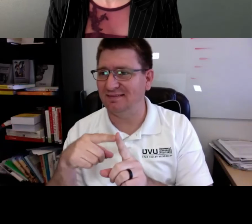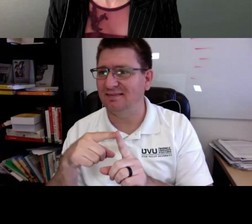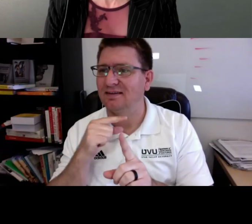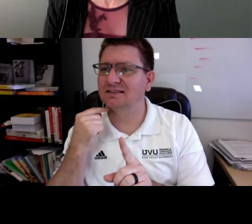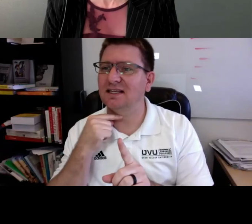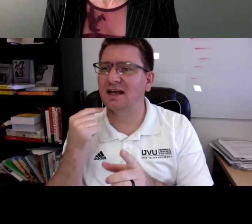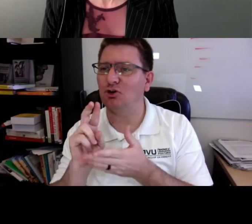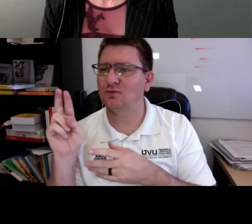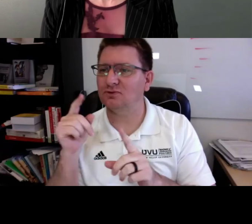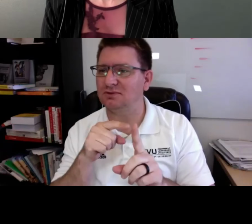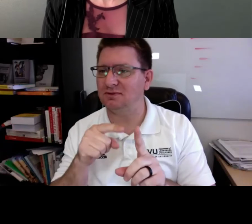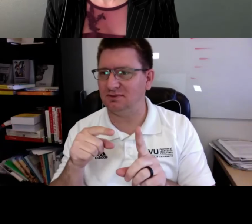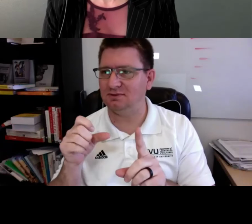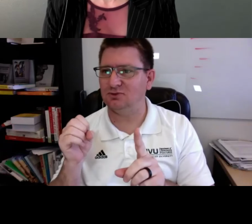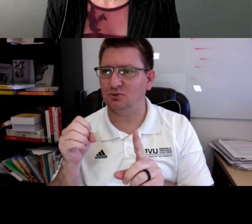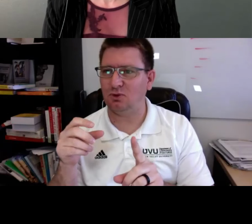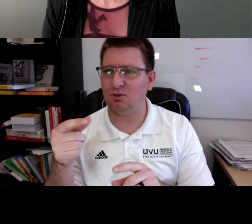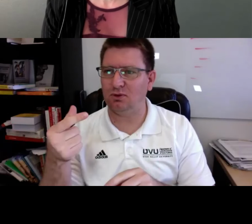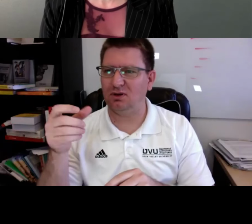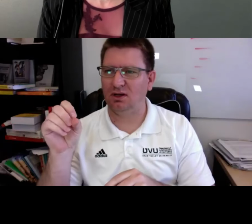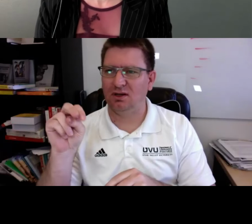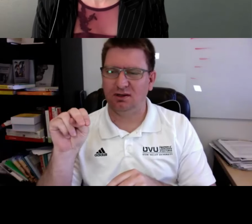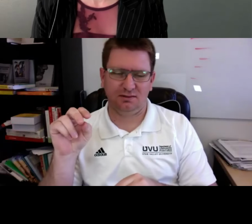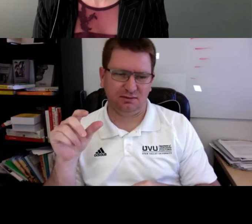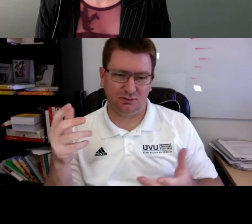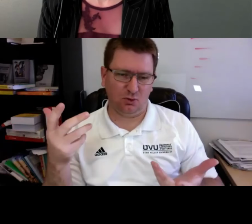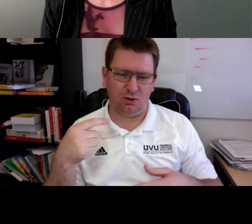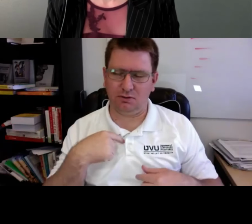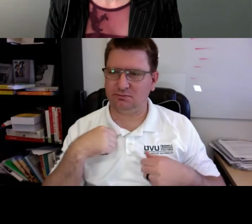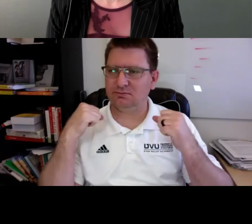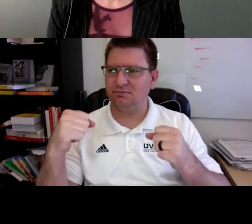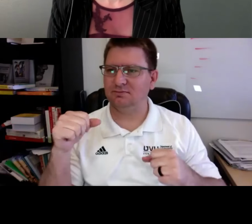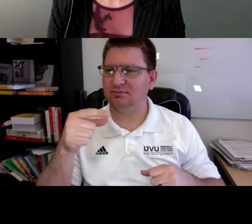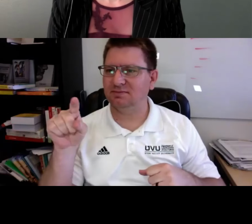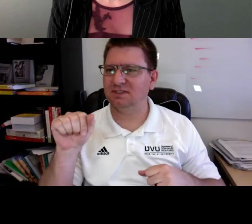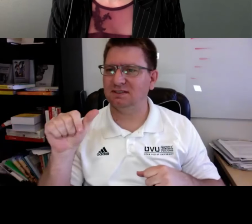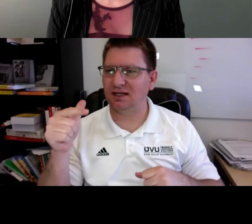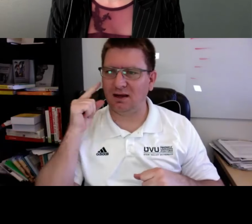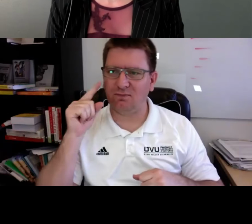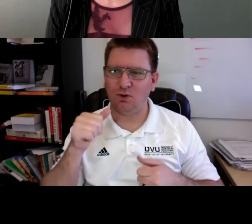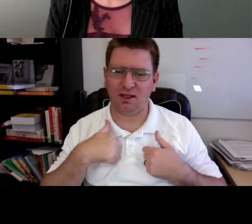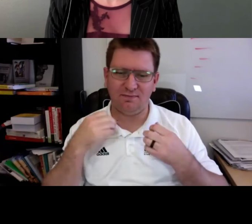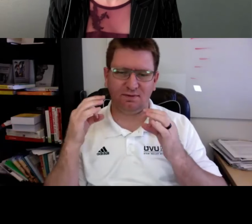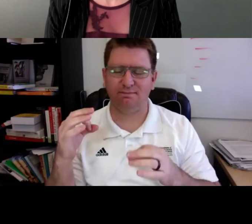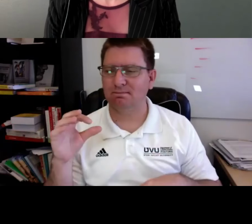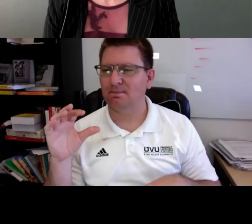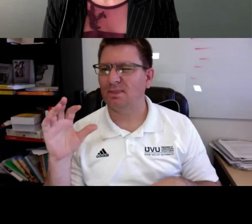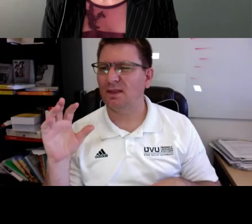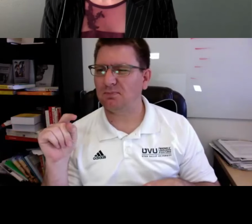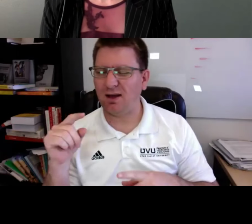from Spokane. From Gonzaga University. So go